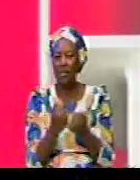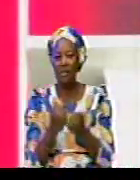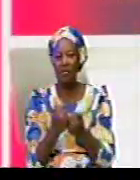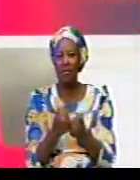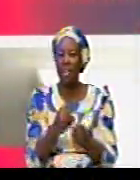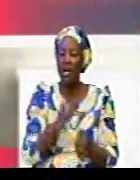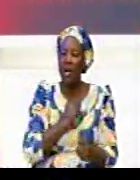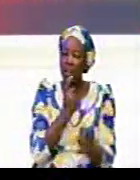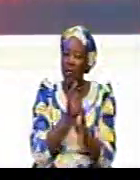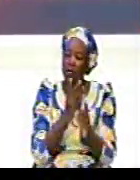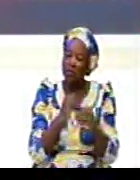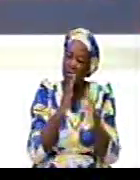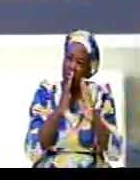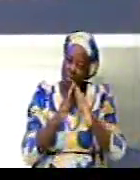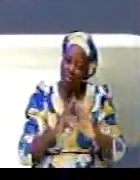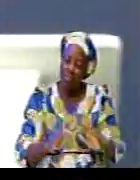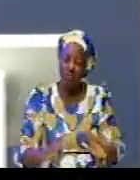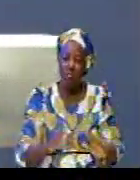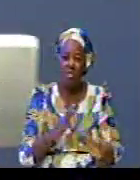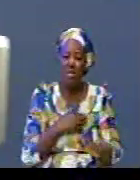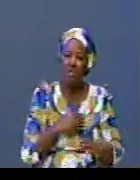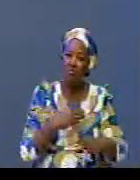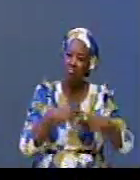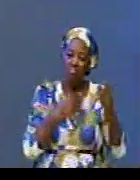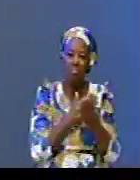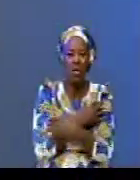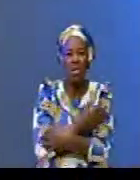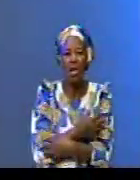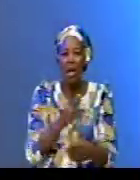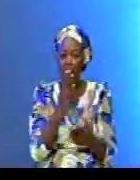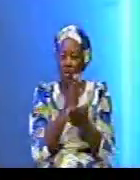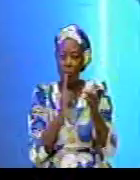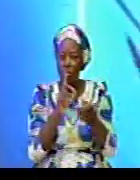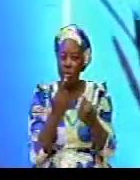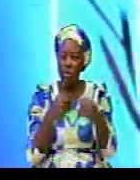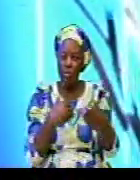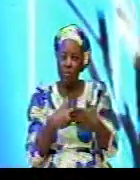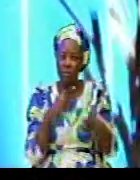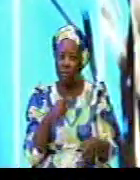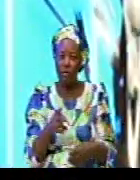I don't want to fight. I just want to be gentle and follow.